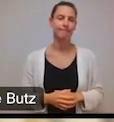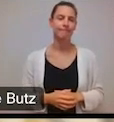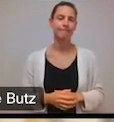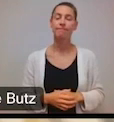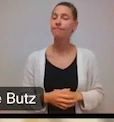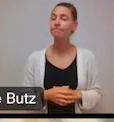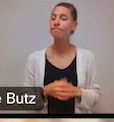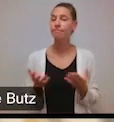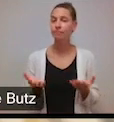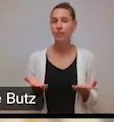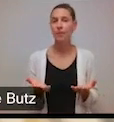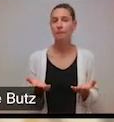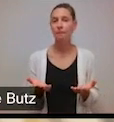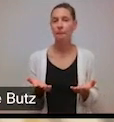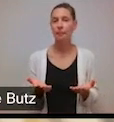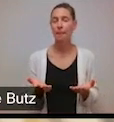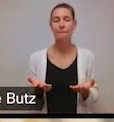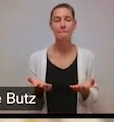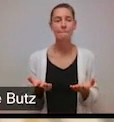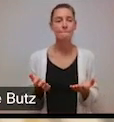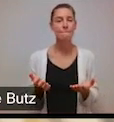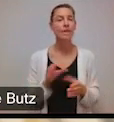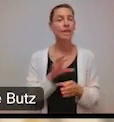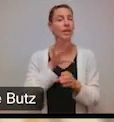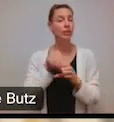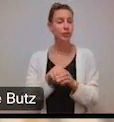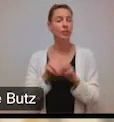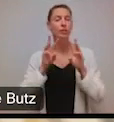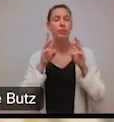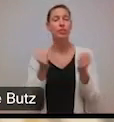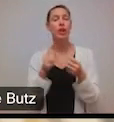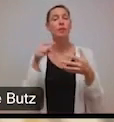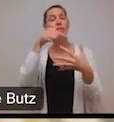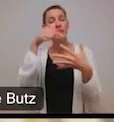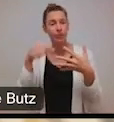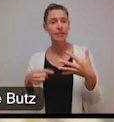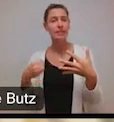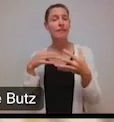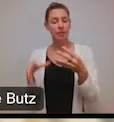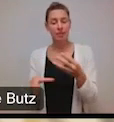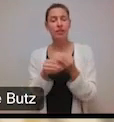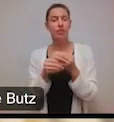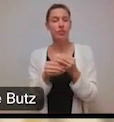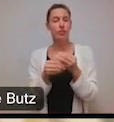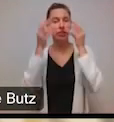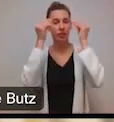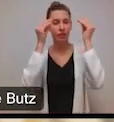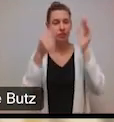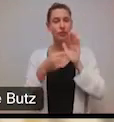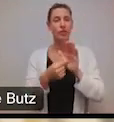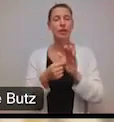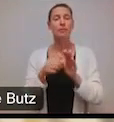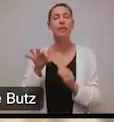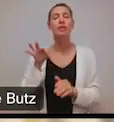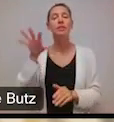So part of this workshop series includes additional materials such as a tip sheet. So all